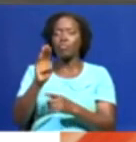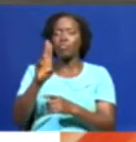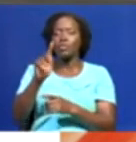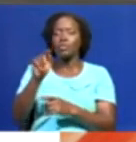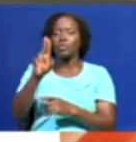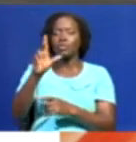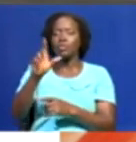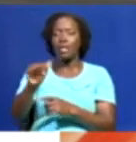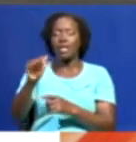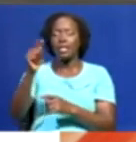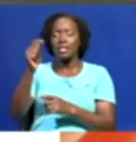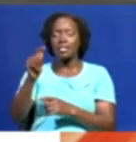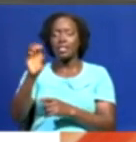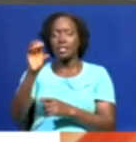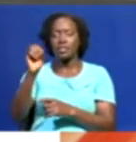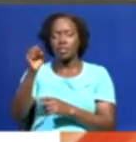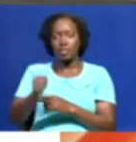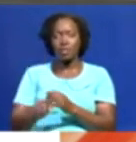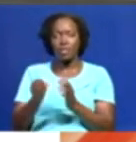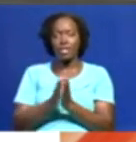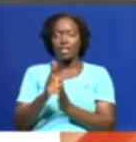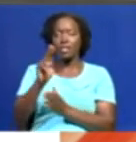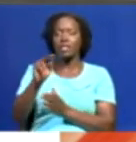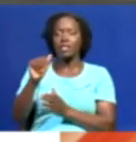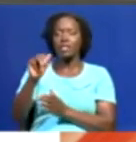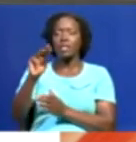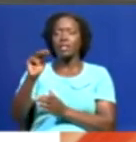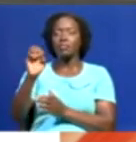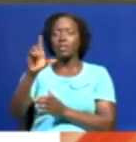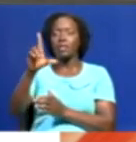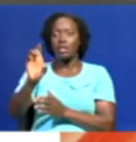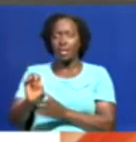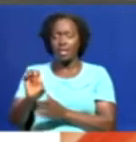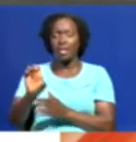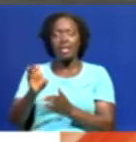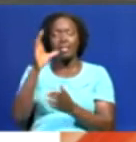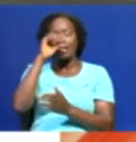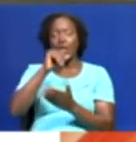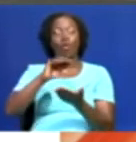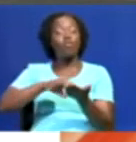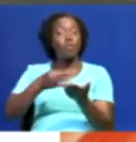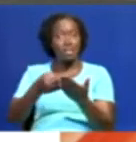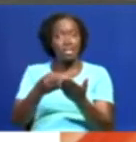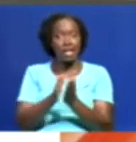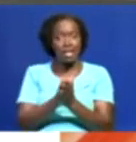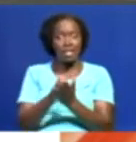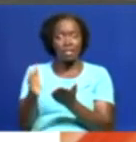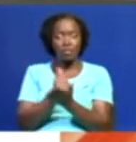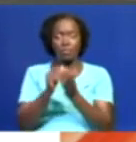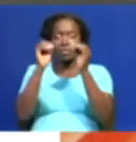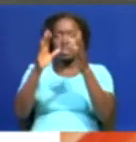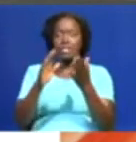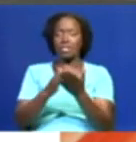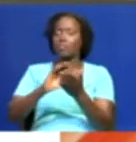of Teso South, and Geoffrey Mulanya of Nambale, also noted that lack of incentives in recruitment offices for teachers in some